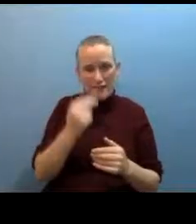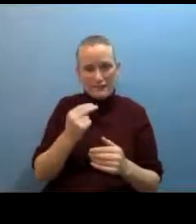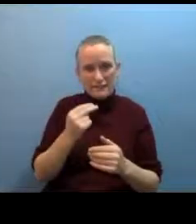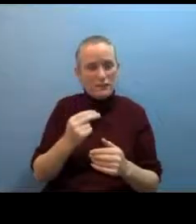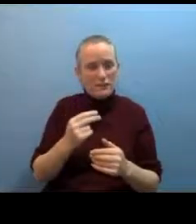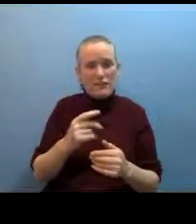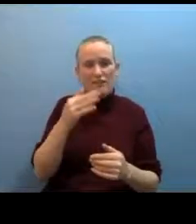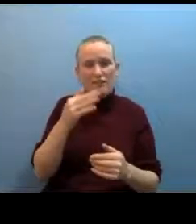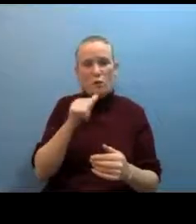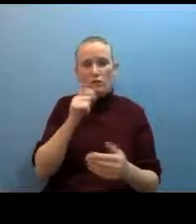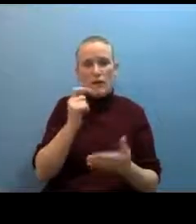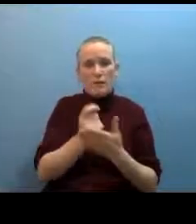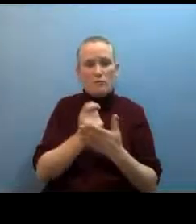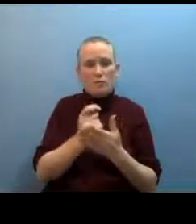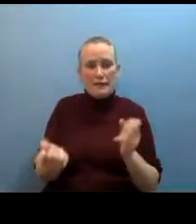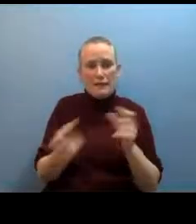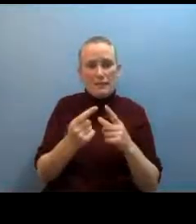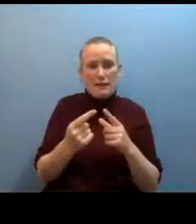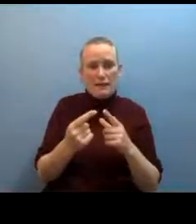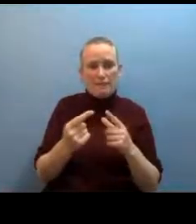help@Jigsaw, you're more than welcome to do that.